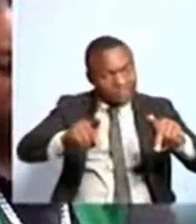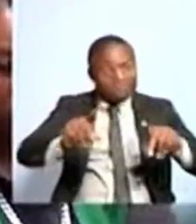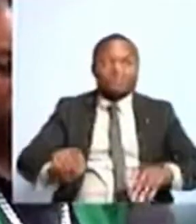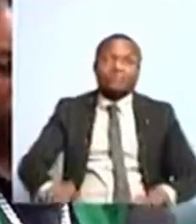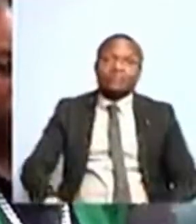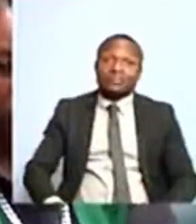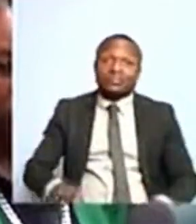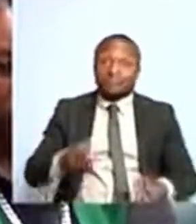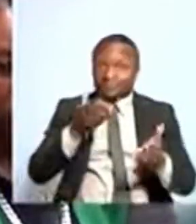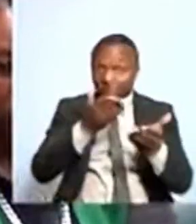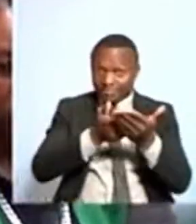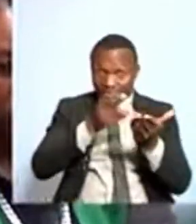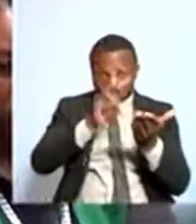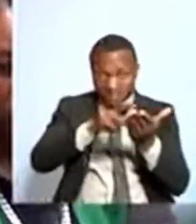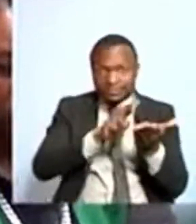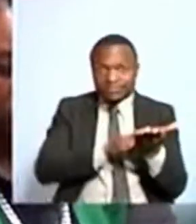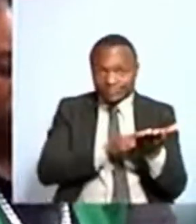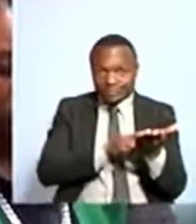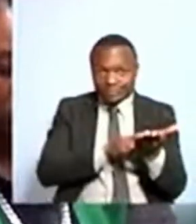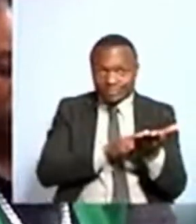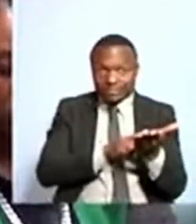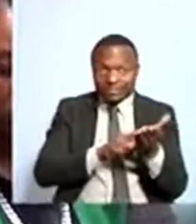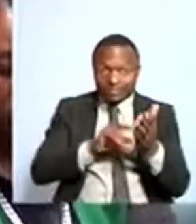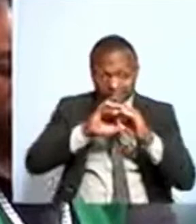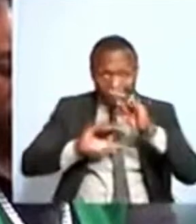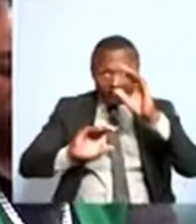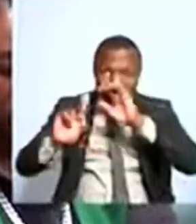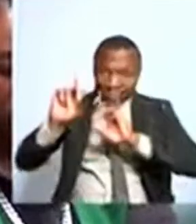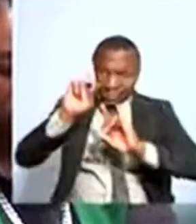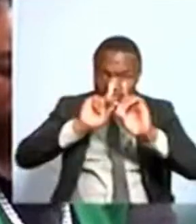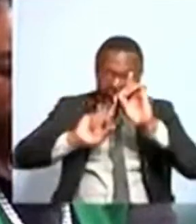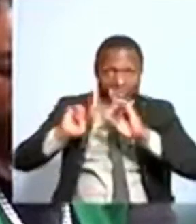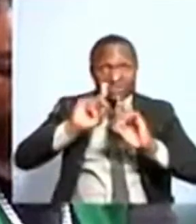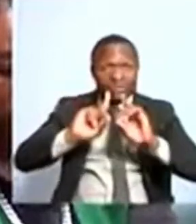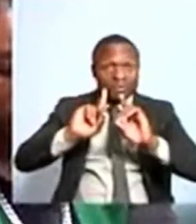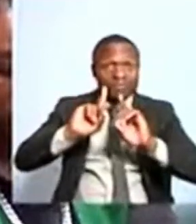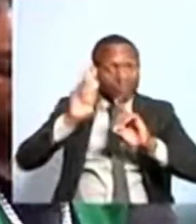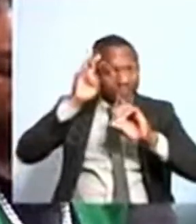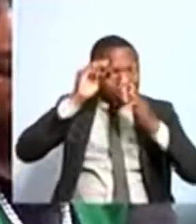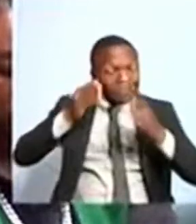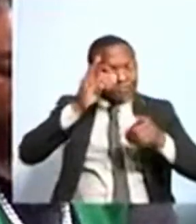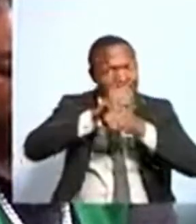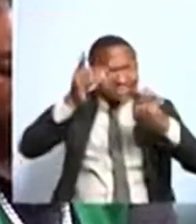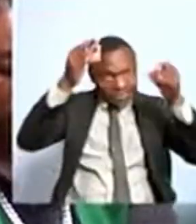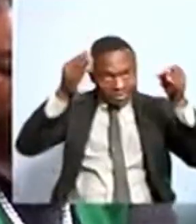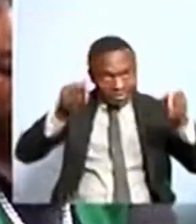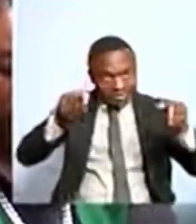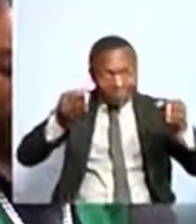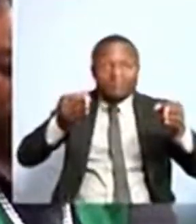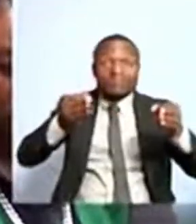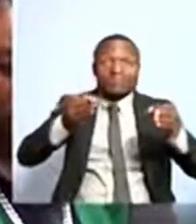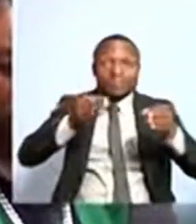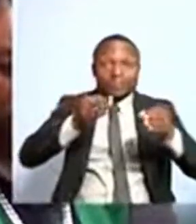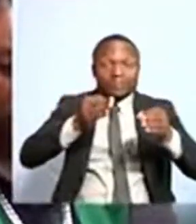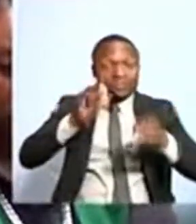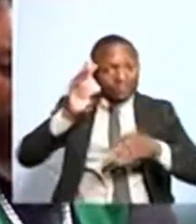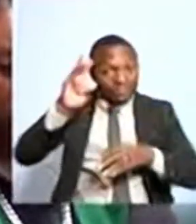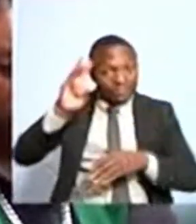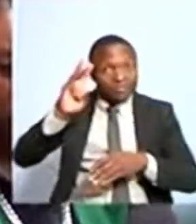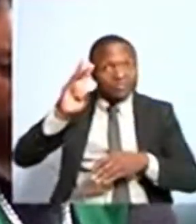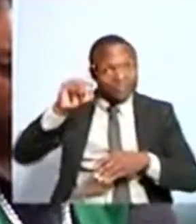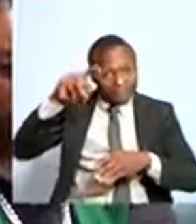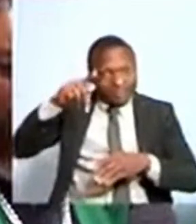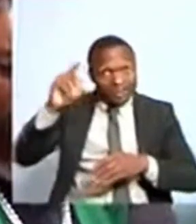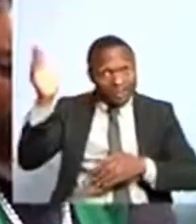this report under debate is for the Minister of Justice. And the honorable member who's just on the